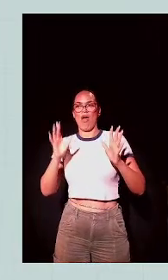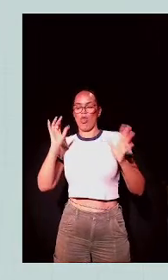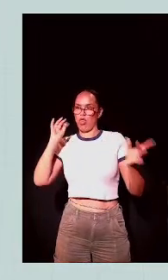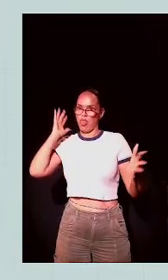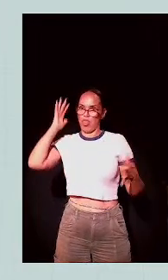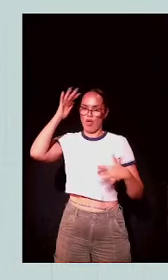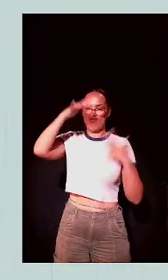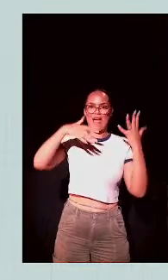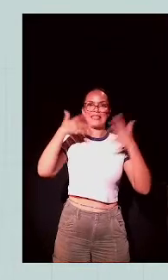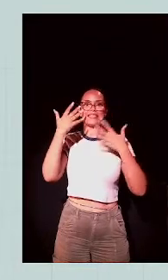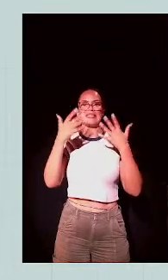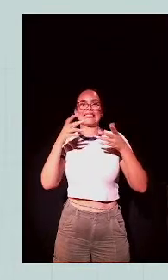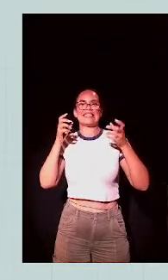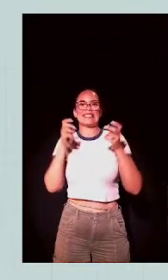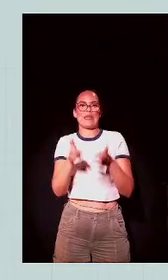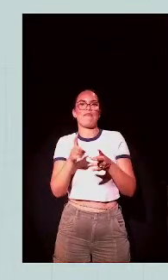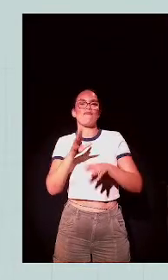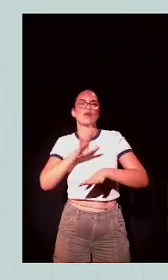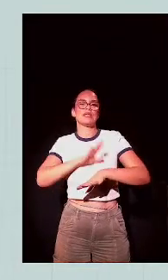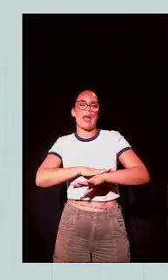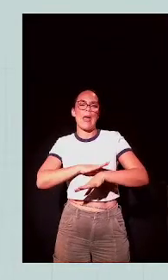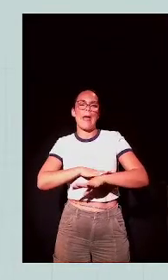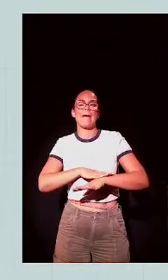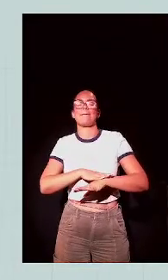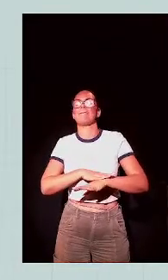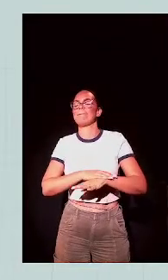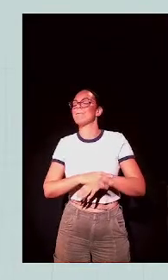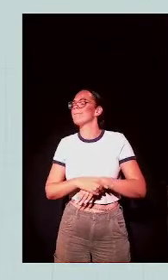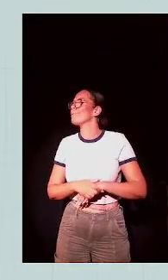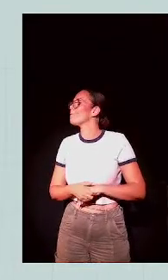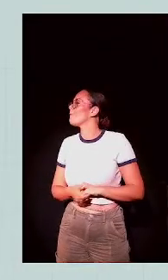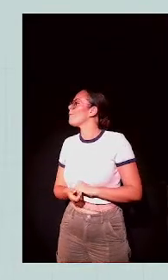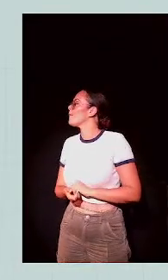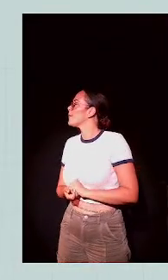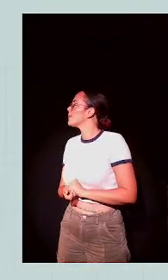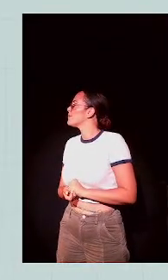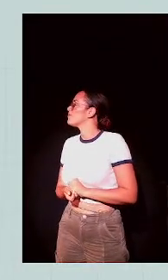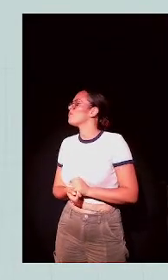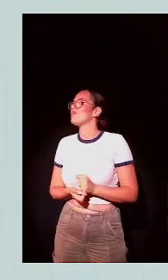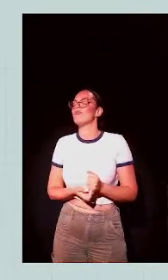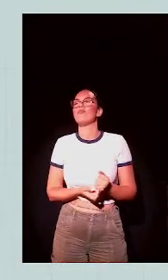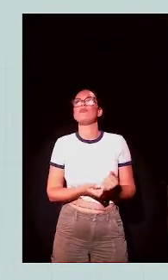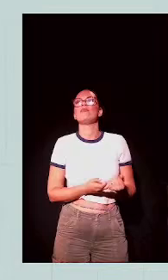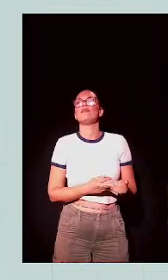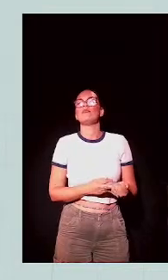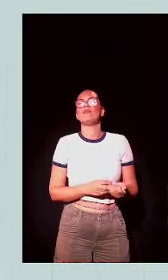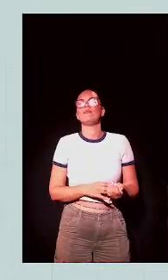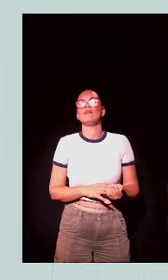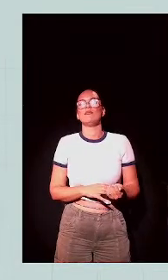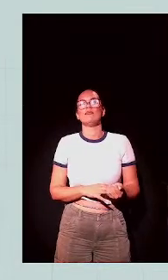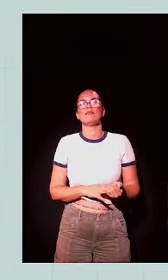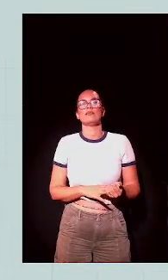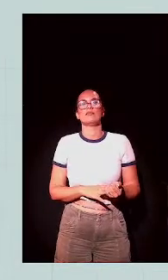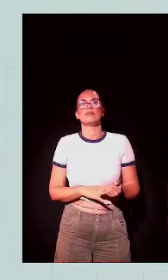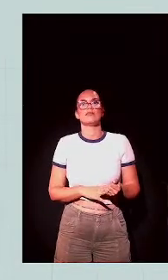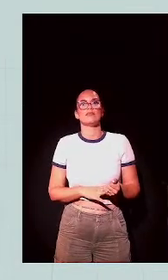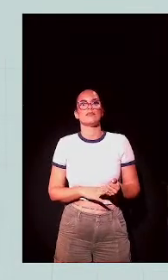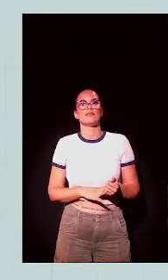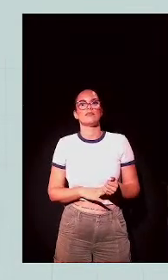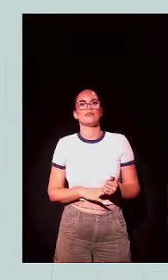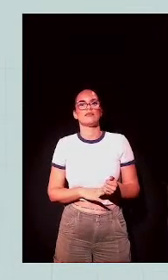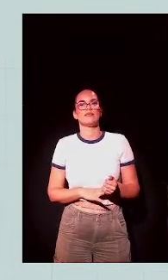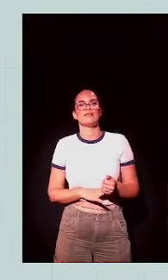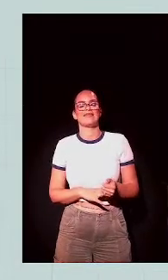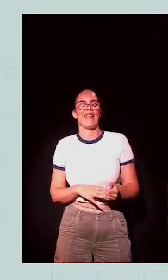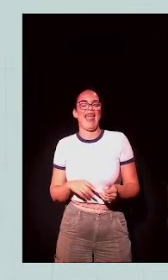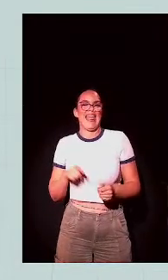For time, I'm just going to move on to the next one, which is a bit more of a